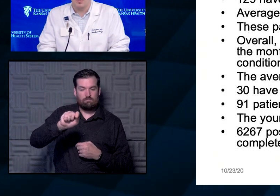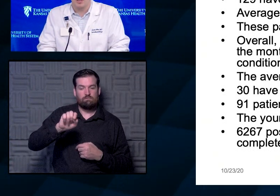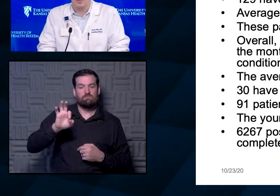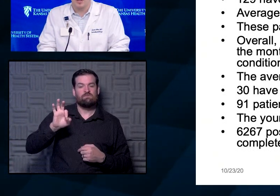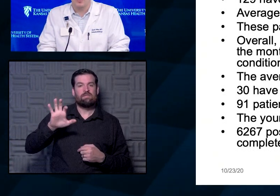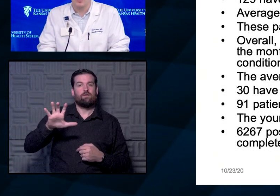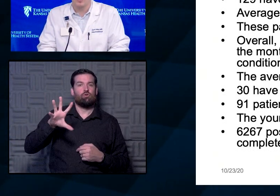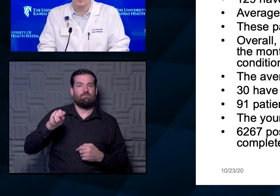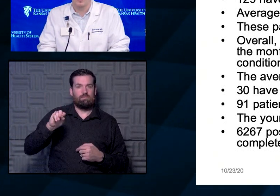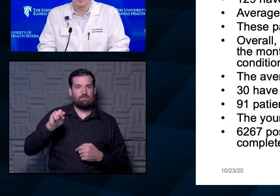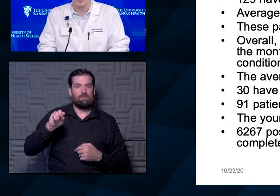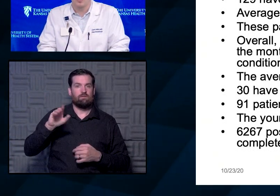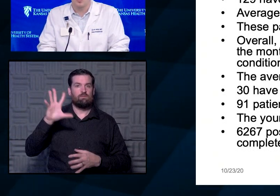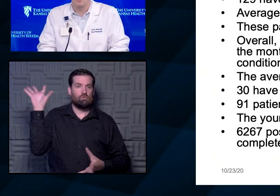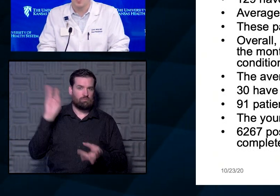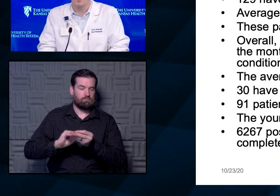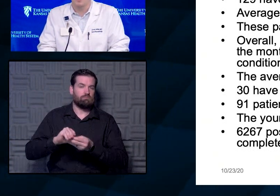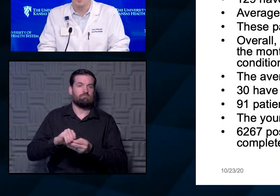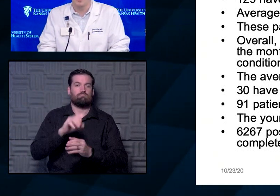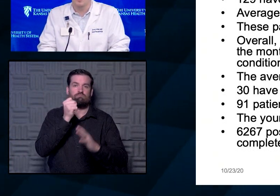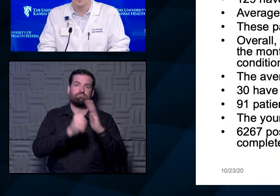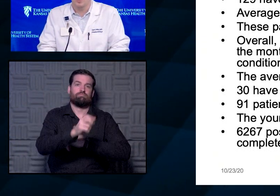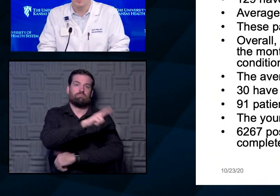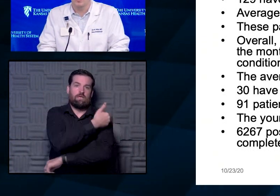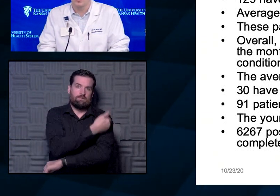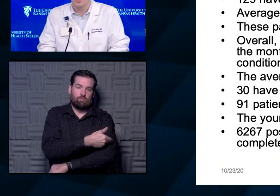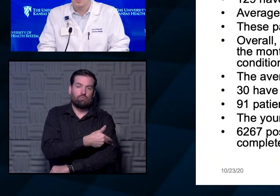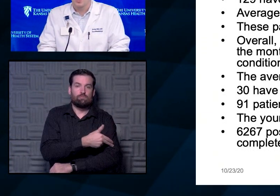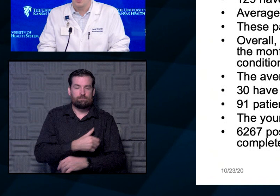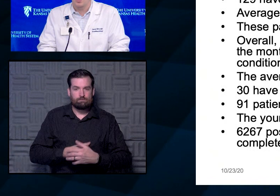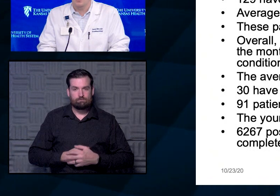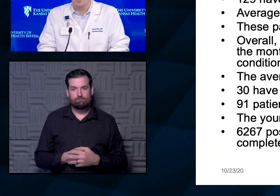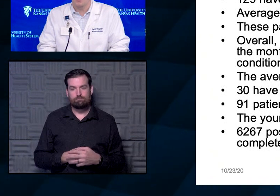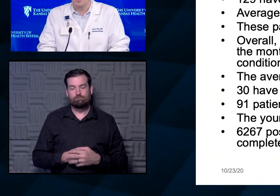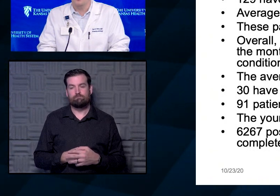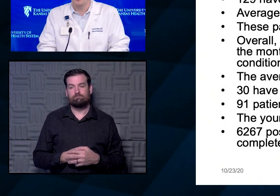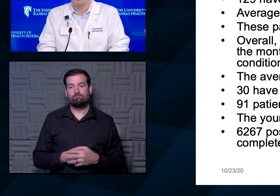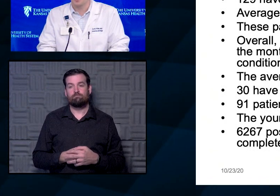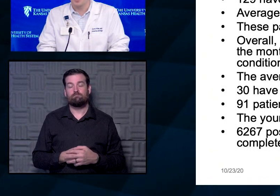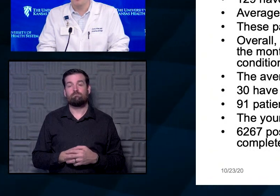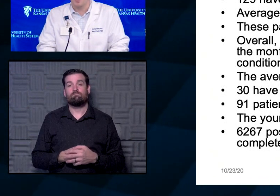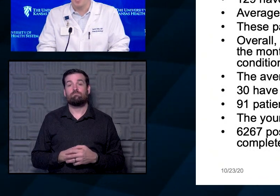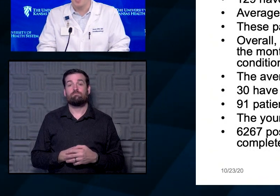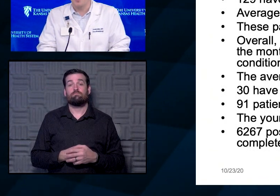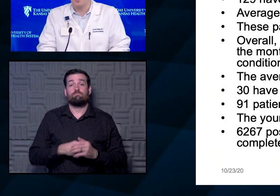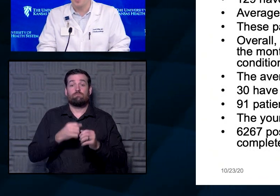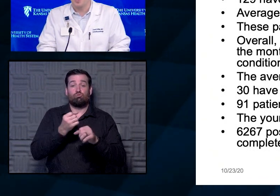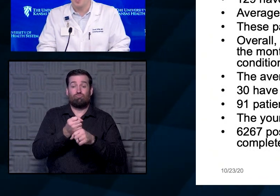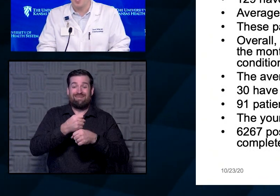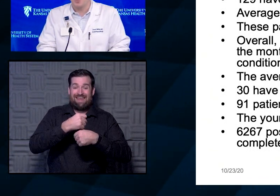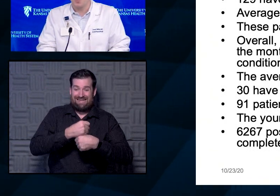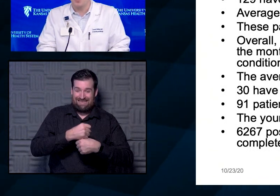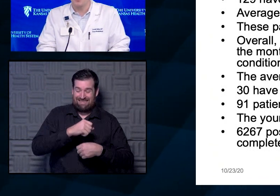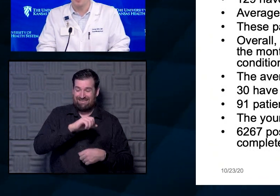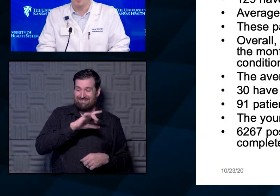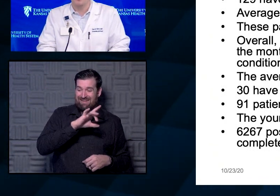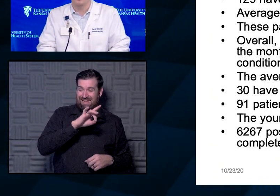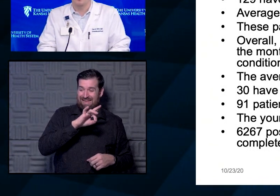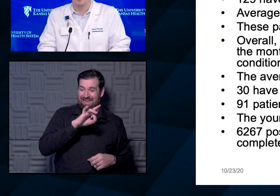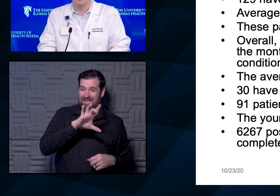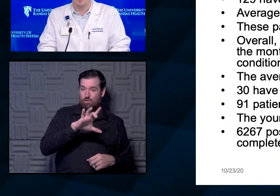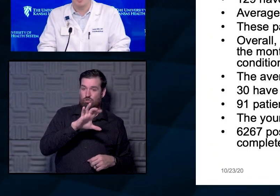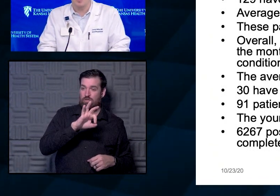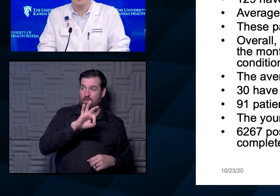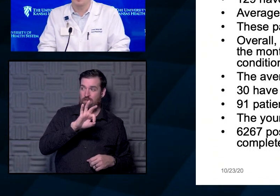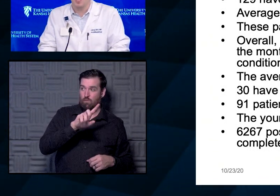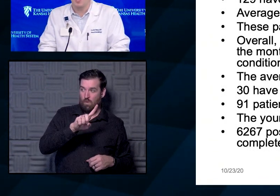950 hospitalizations for acute COVID-19 disease. And when I say created by 891 unique patients,